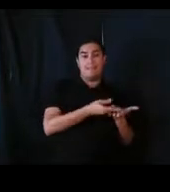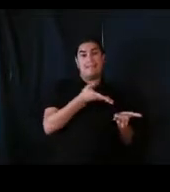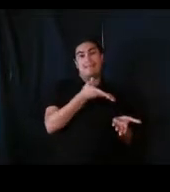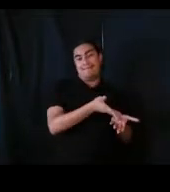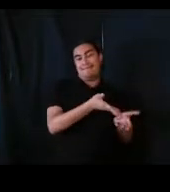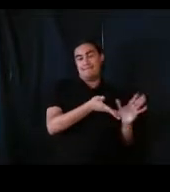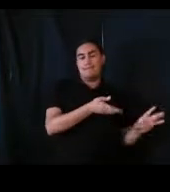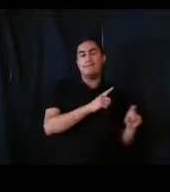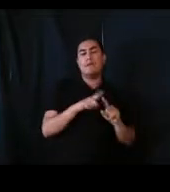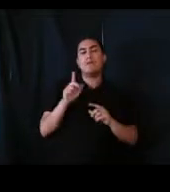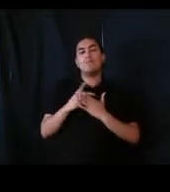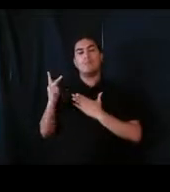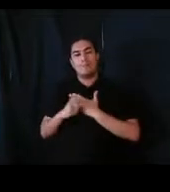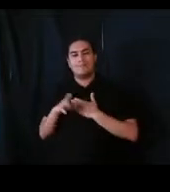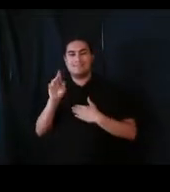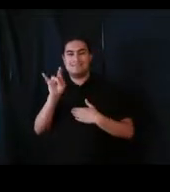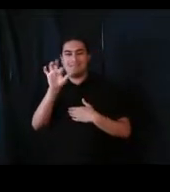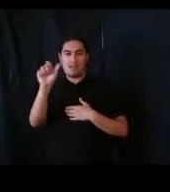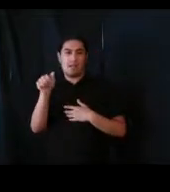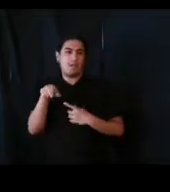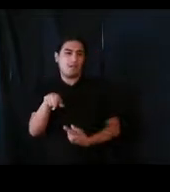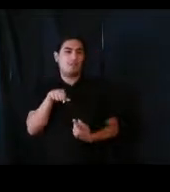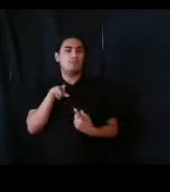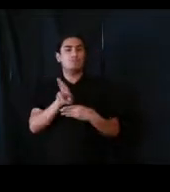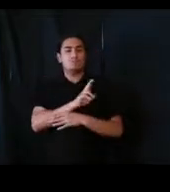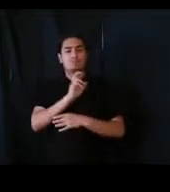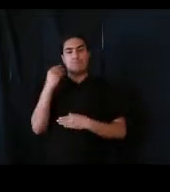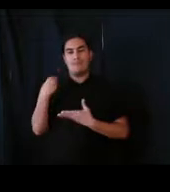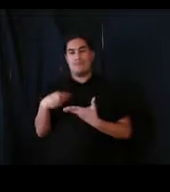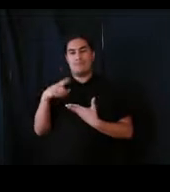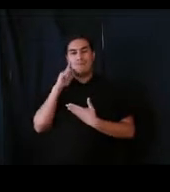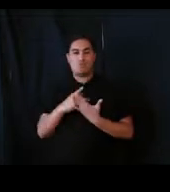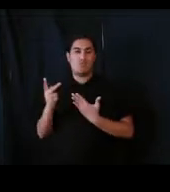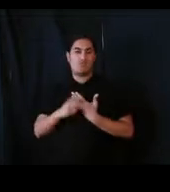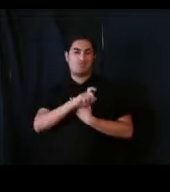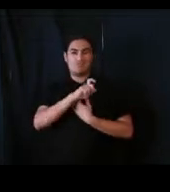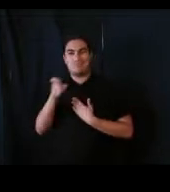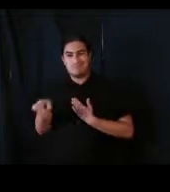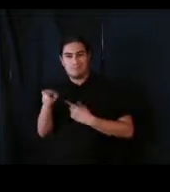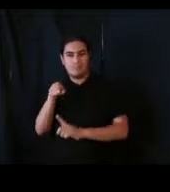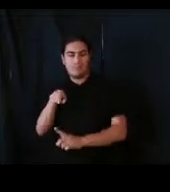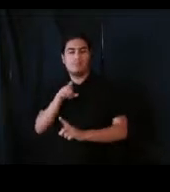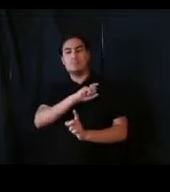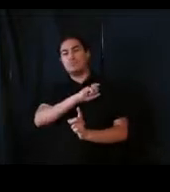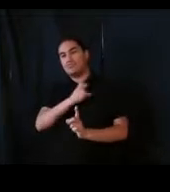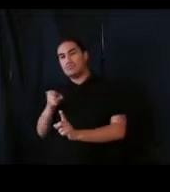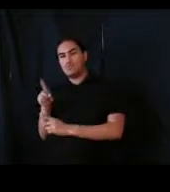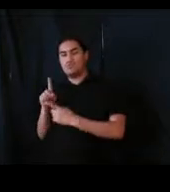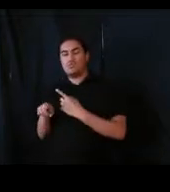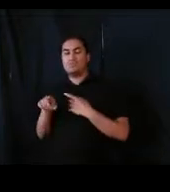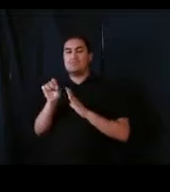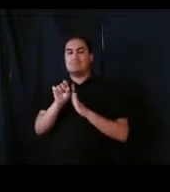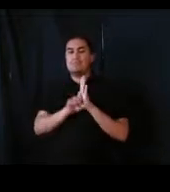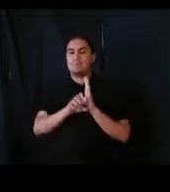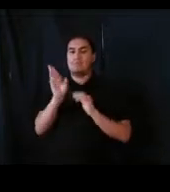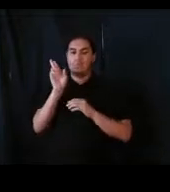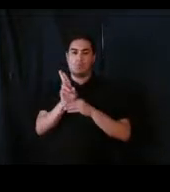programs like tiffia program where they didn't allocate all the money to projects that is distributed to states and we get a piece of